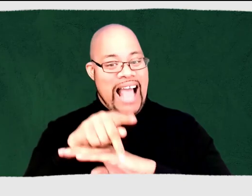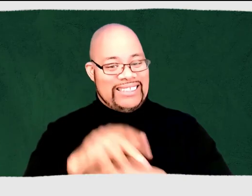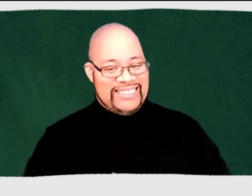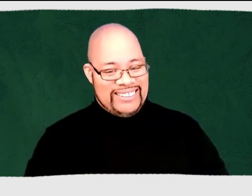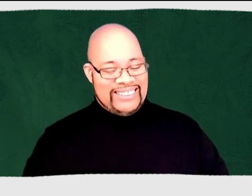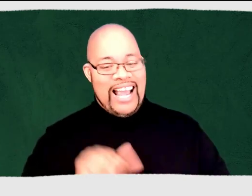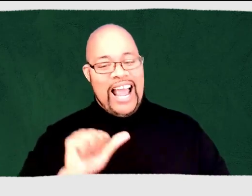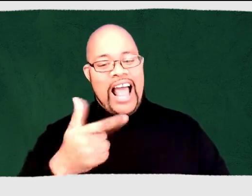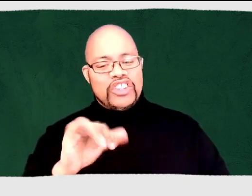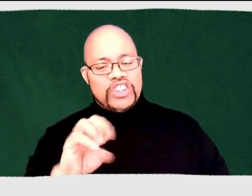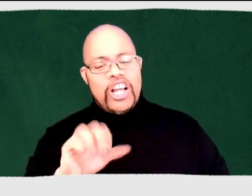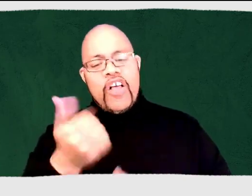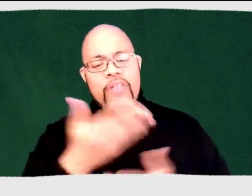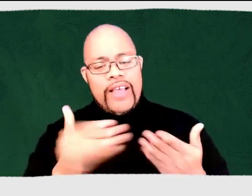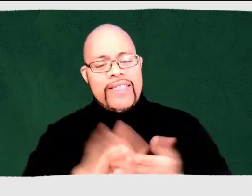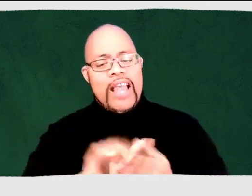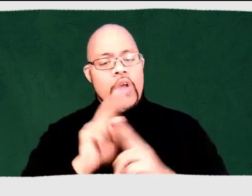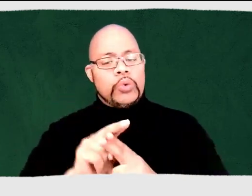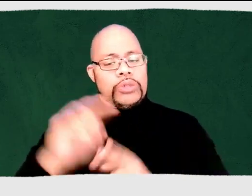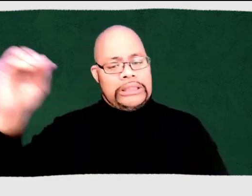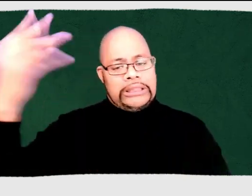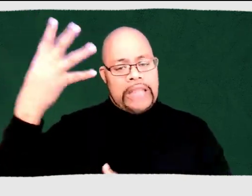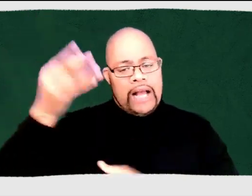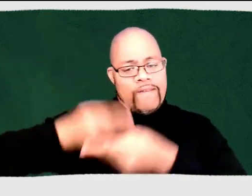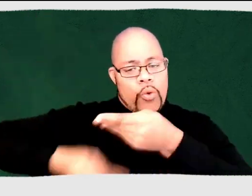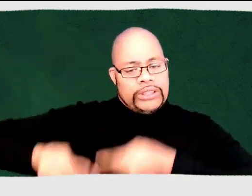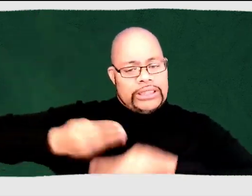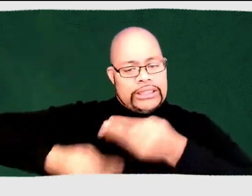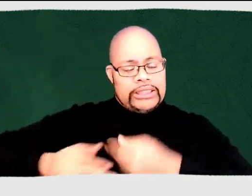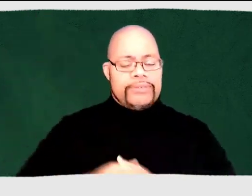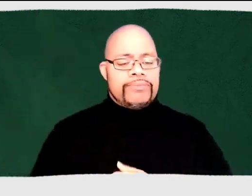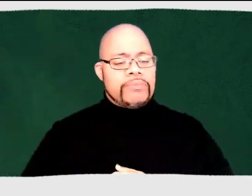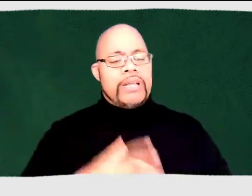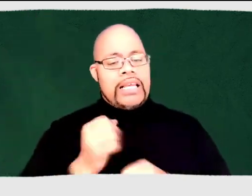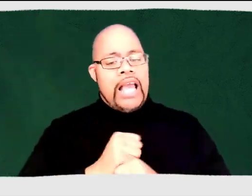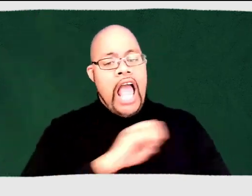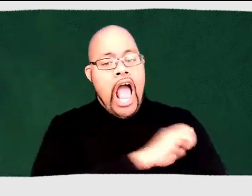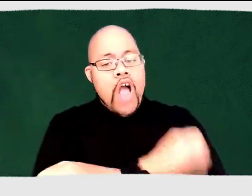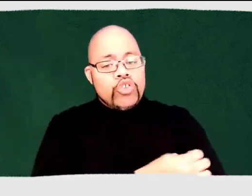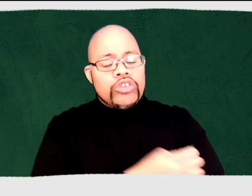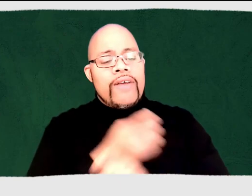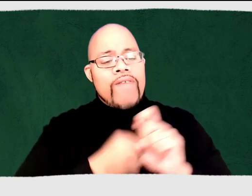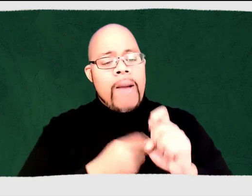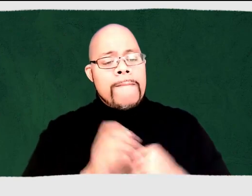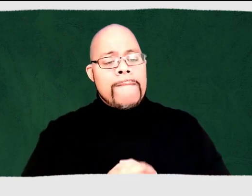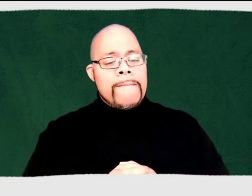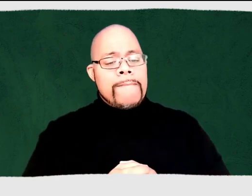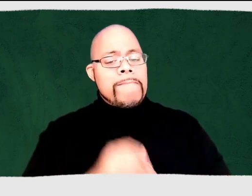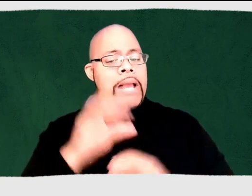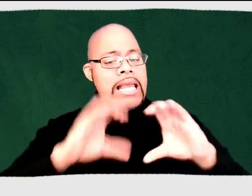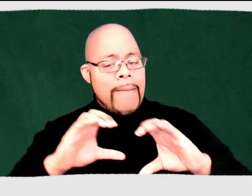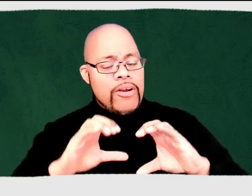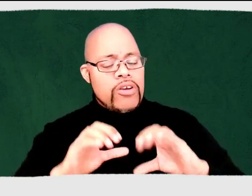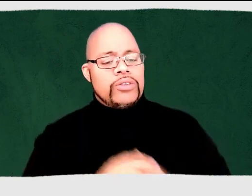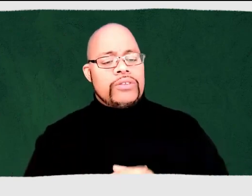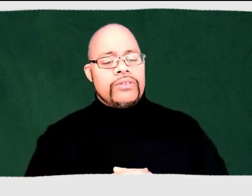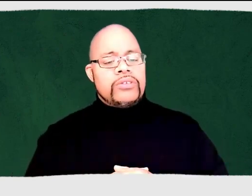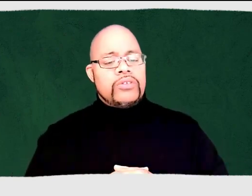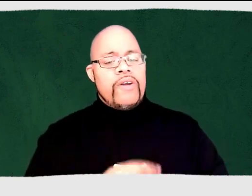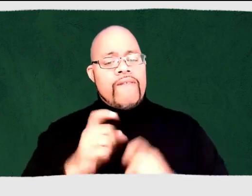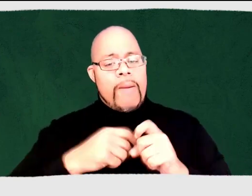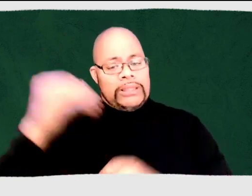algae, other things that use photosynthesis to get their energy from chemical reactions moving from the